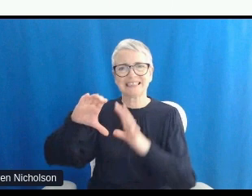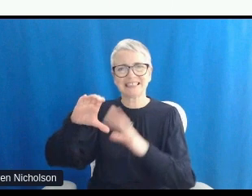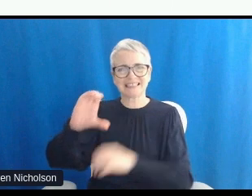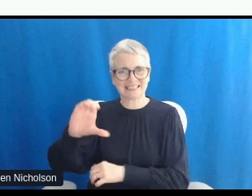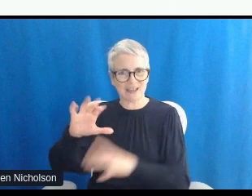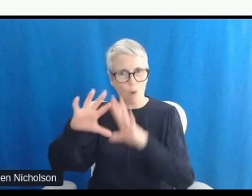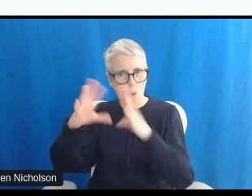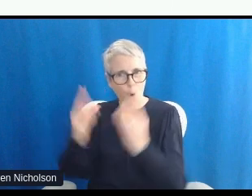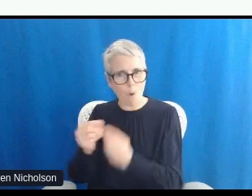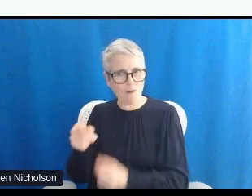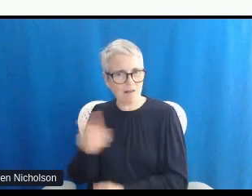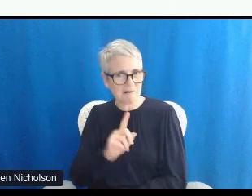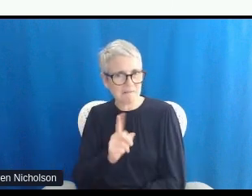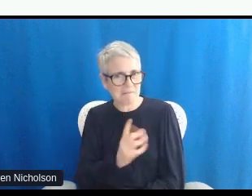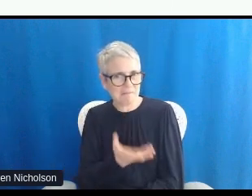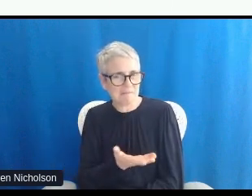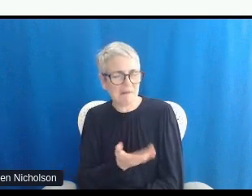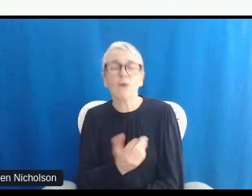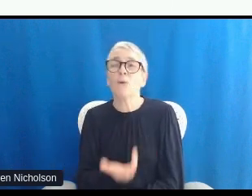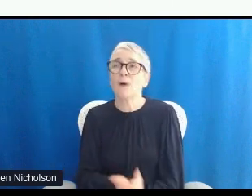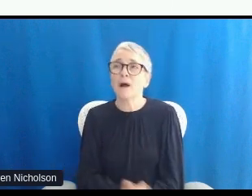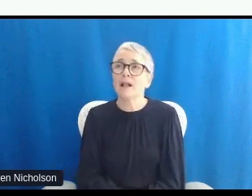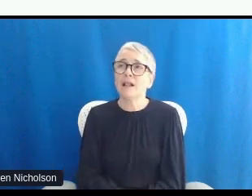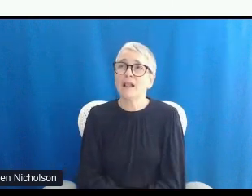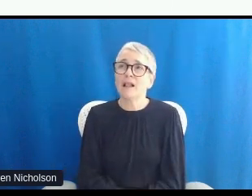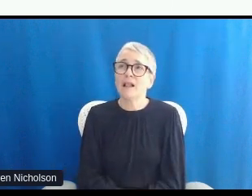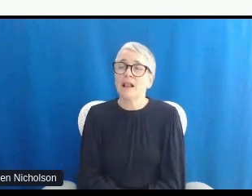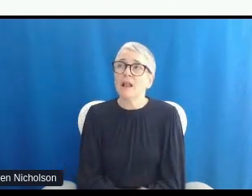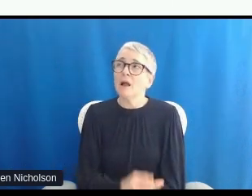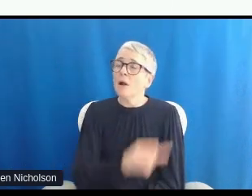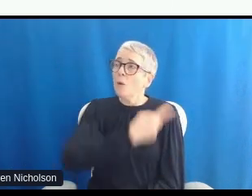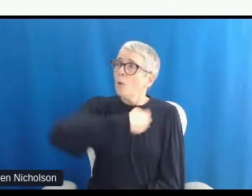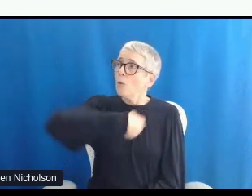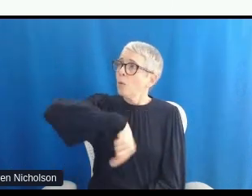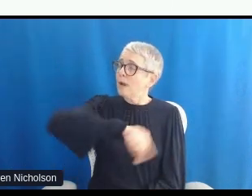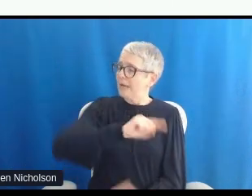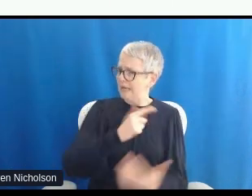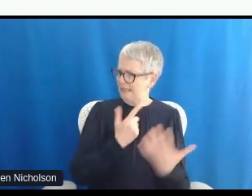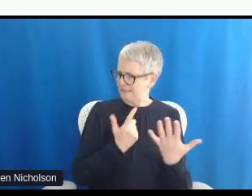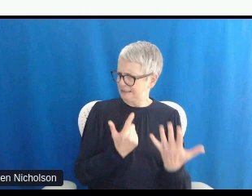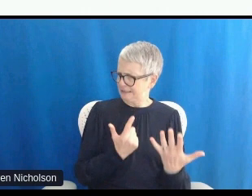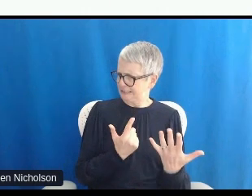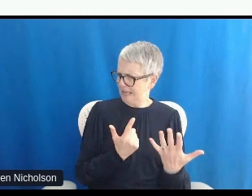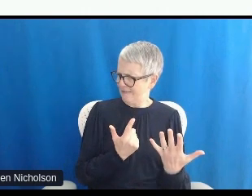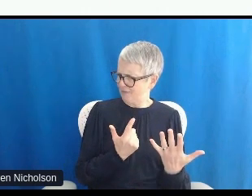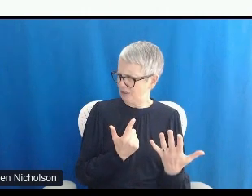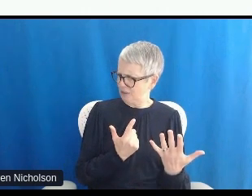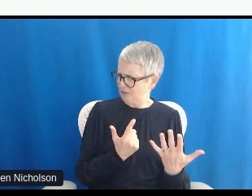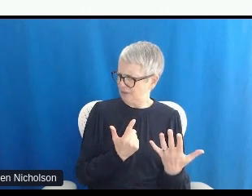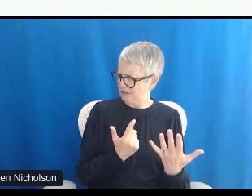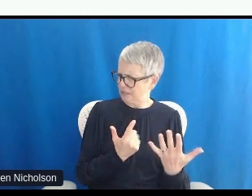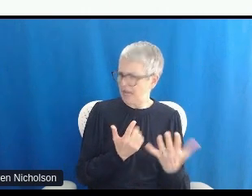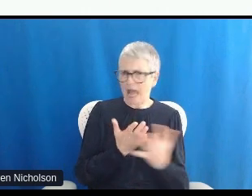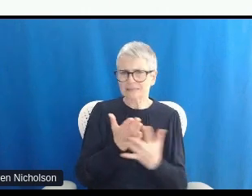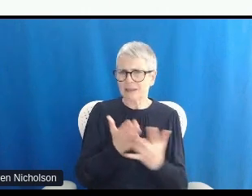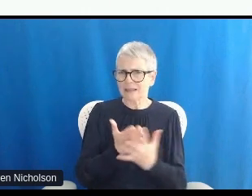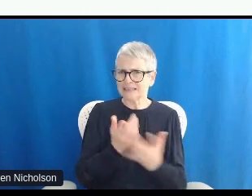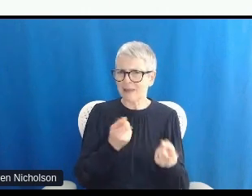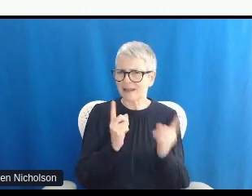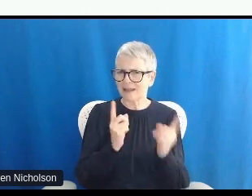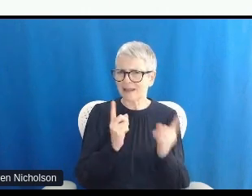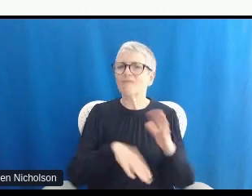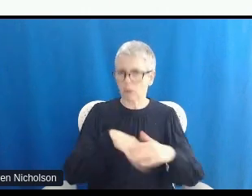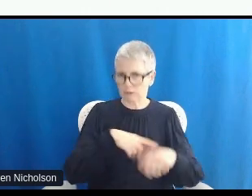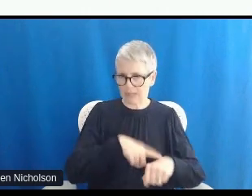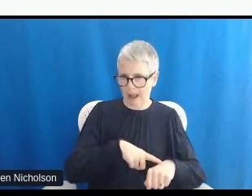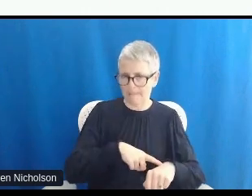So we have 7 accessibility managers who are full-time, and then there are lots